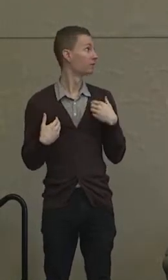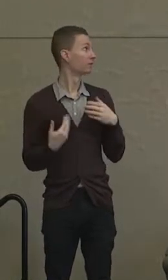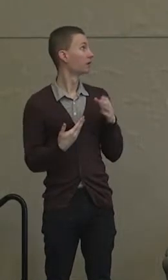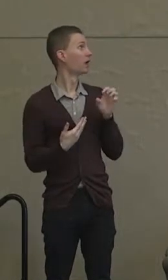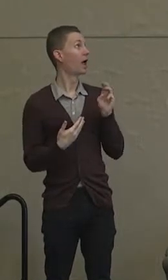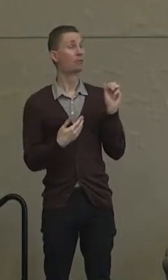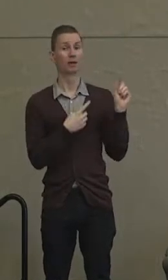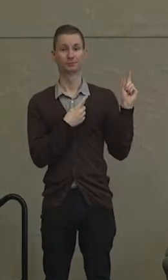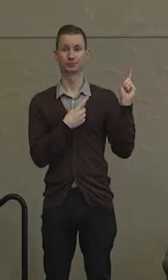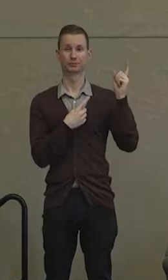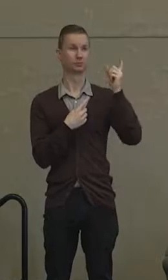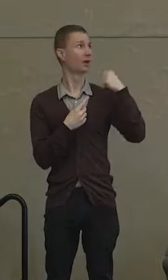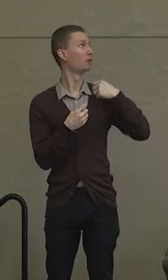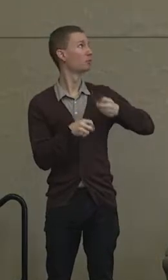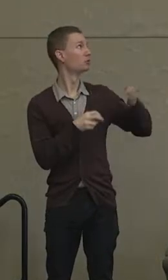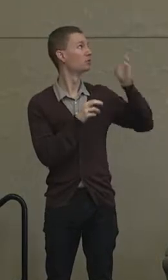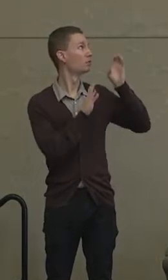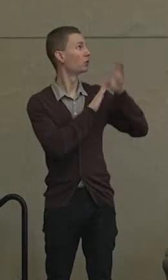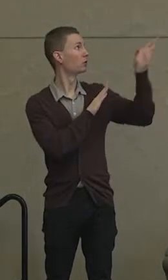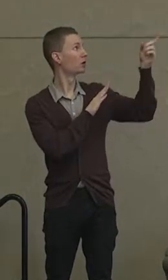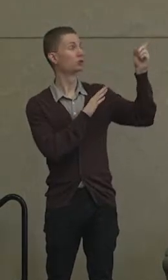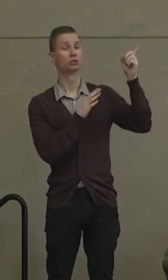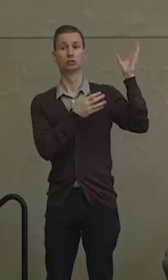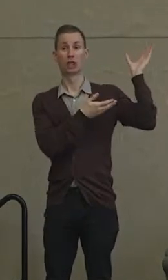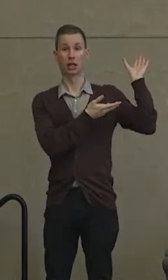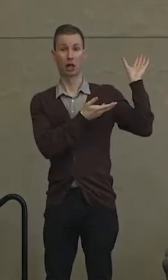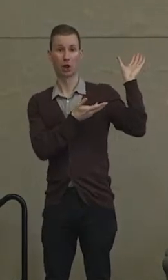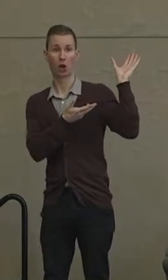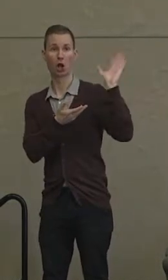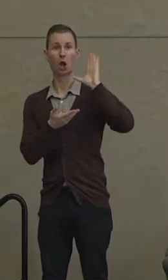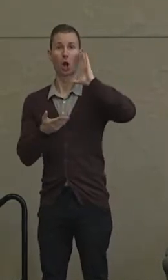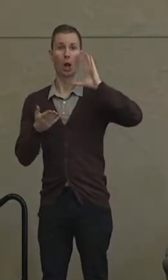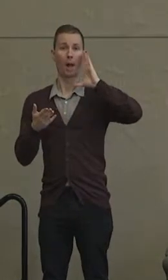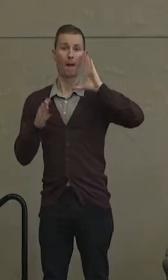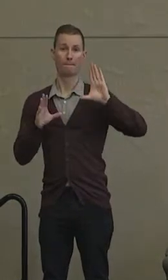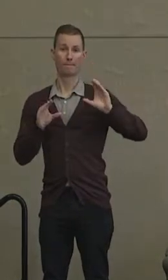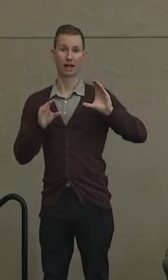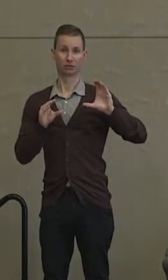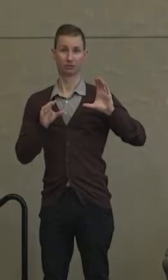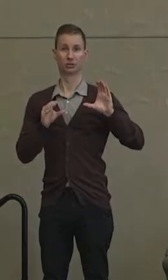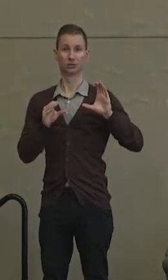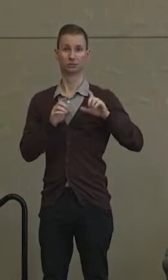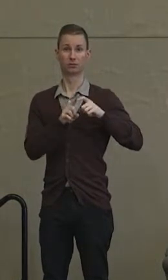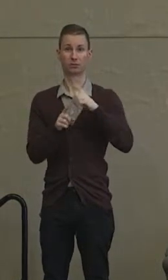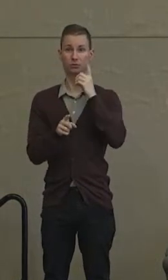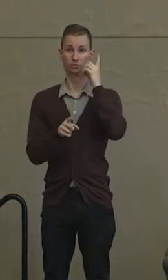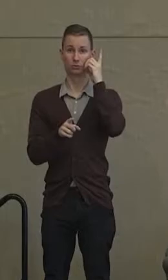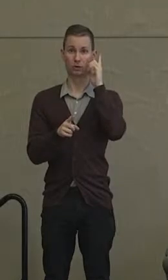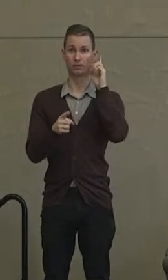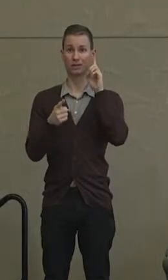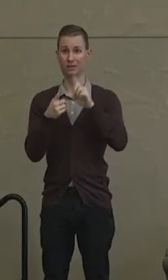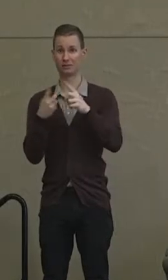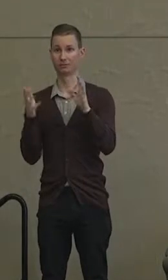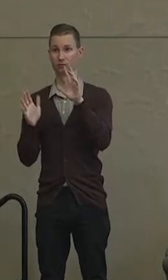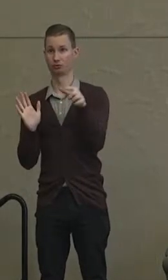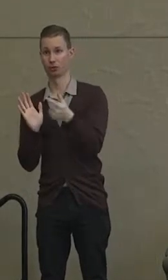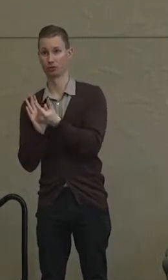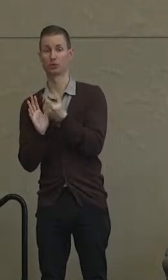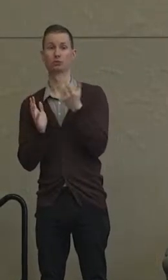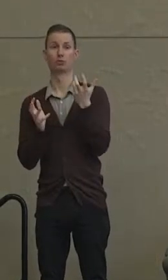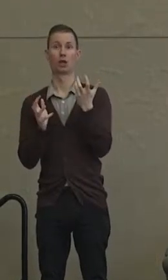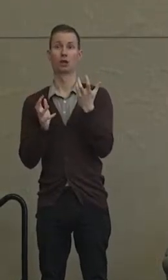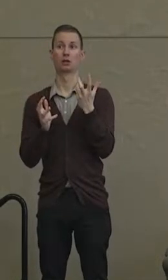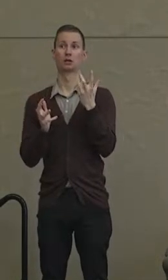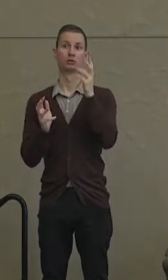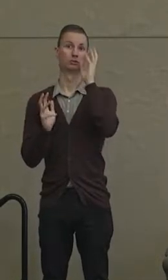was carrying her dorm room mattress for a year until graduation as a way of creating awareness,